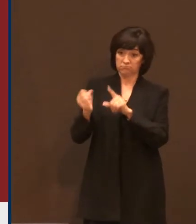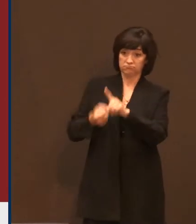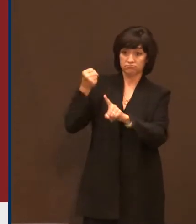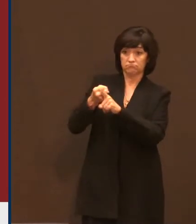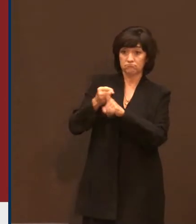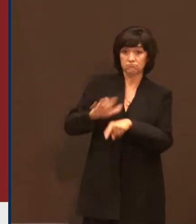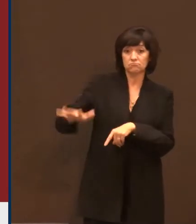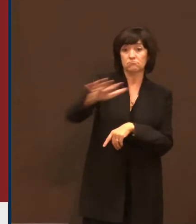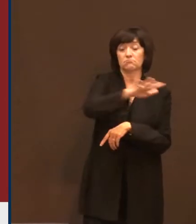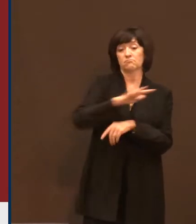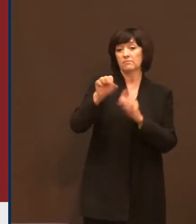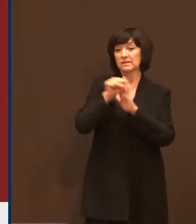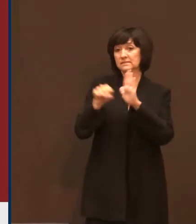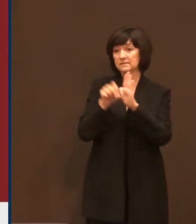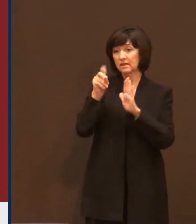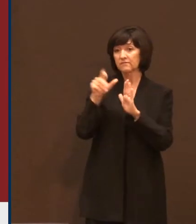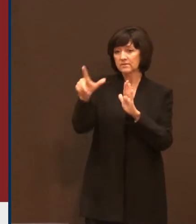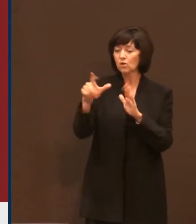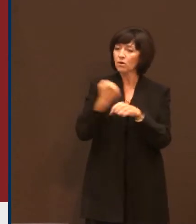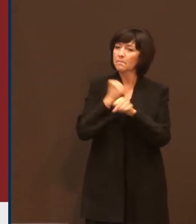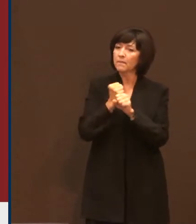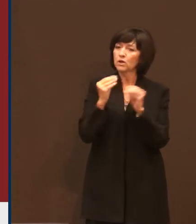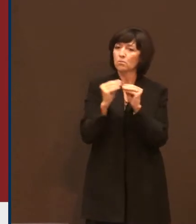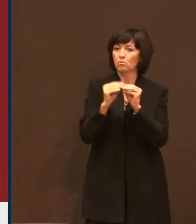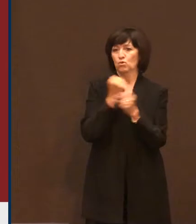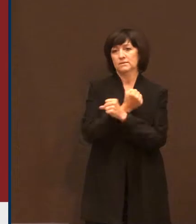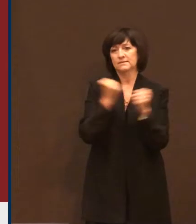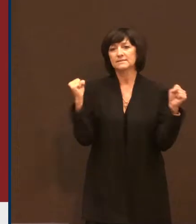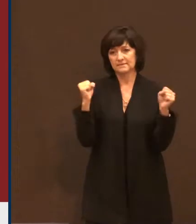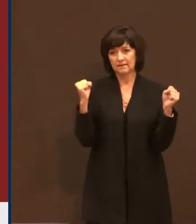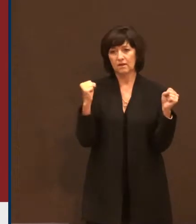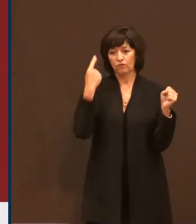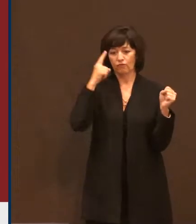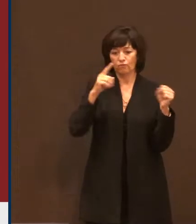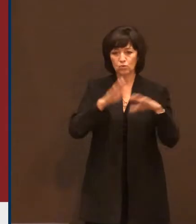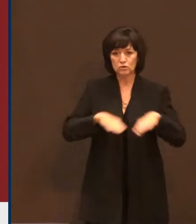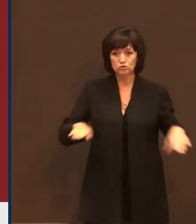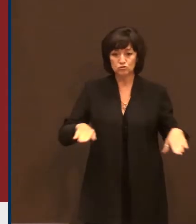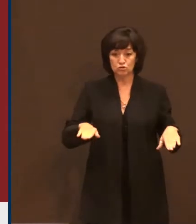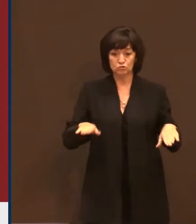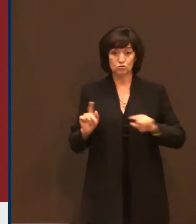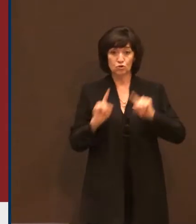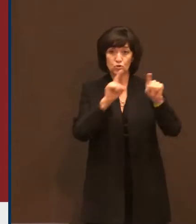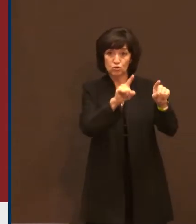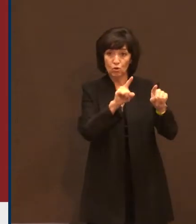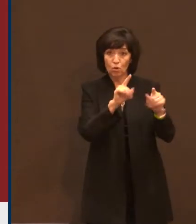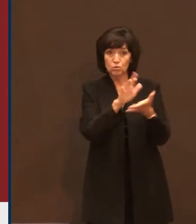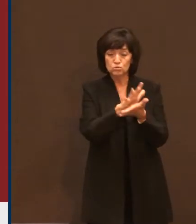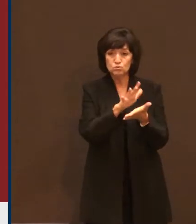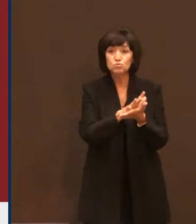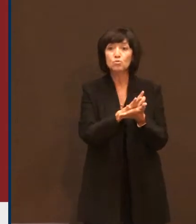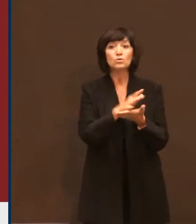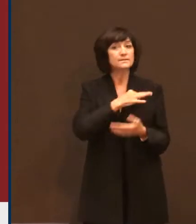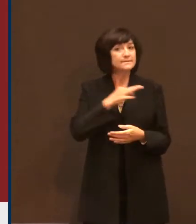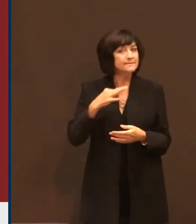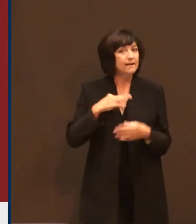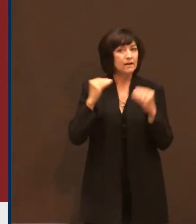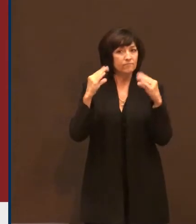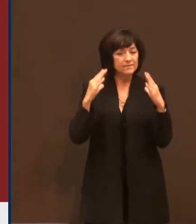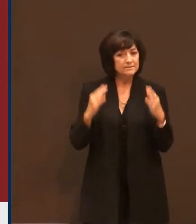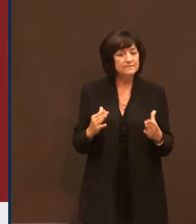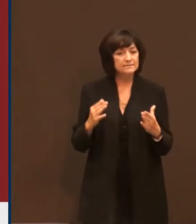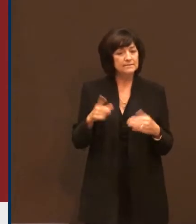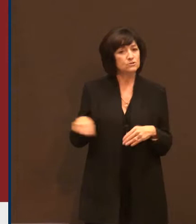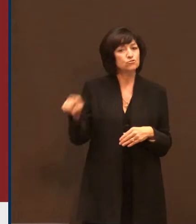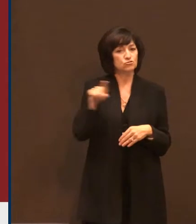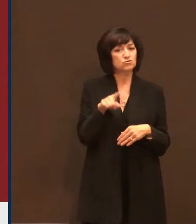districts to move forward in opening the schools. And at some level, that ought to be our